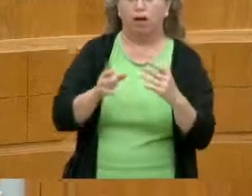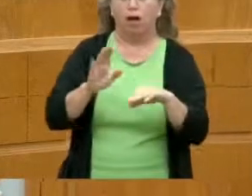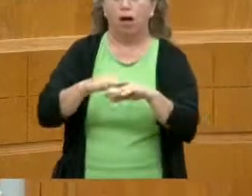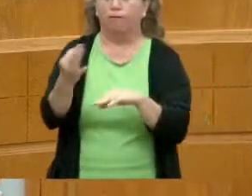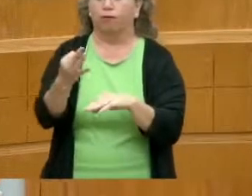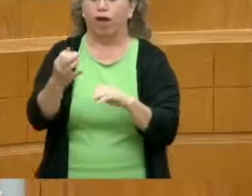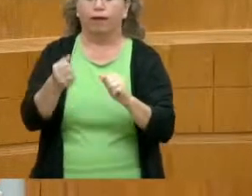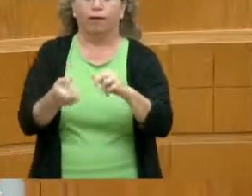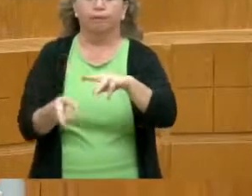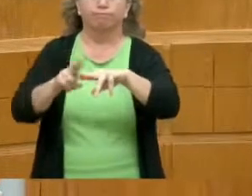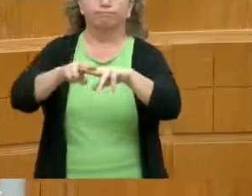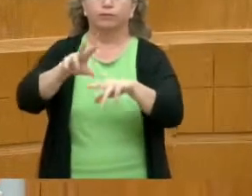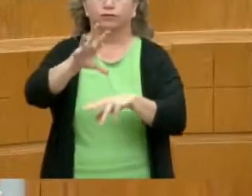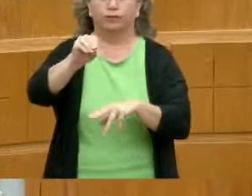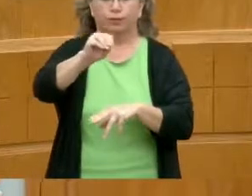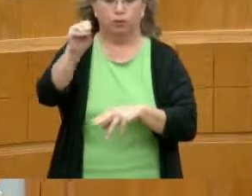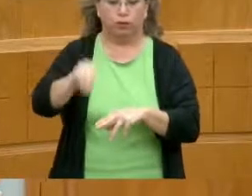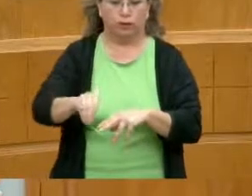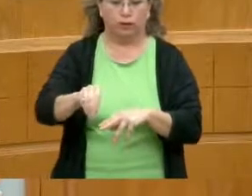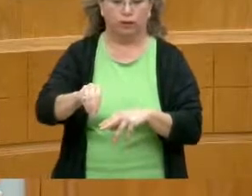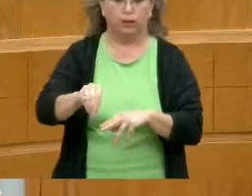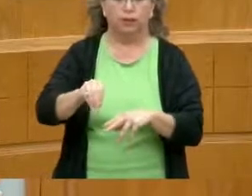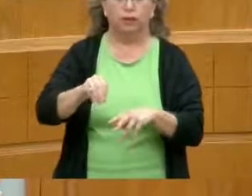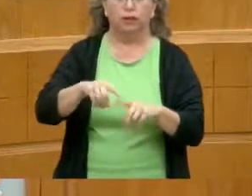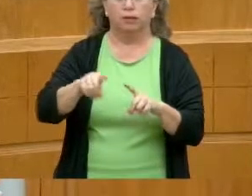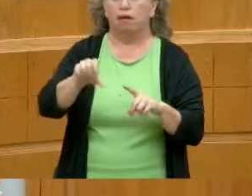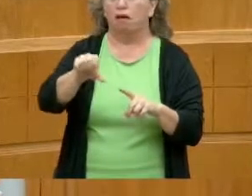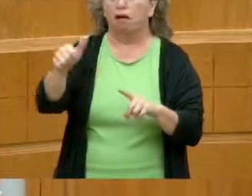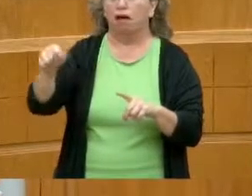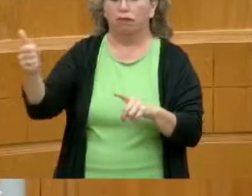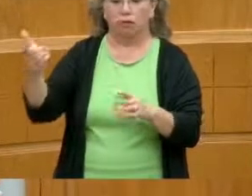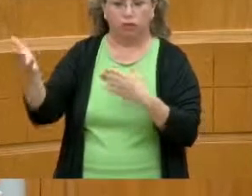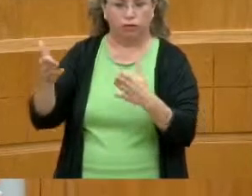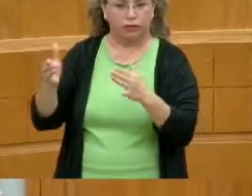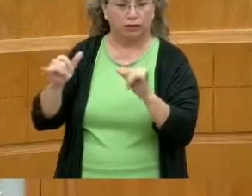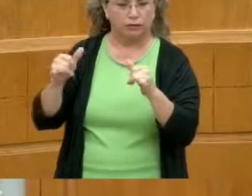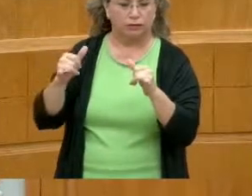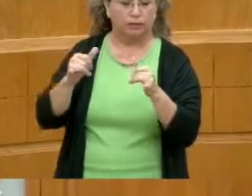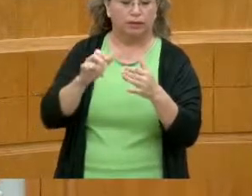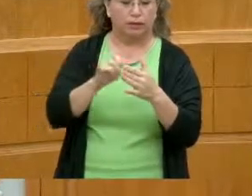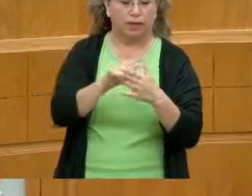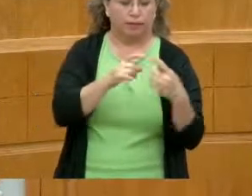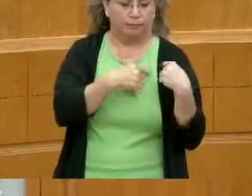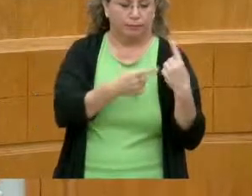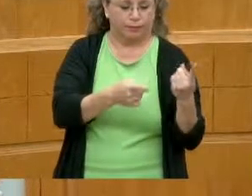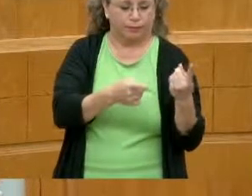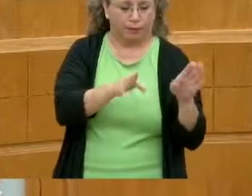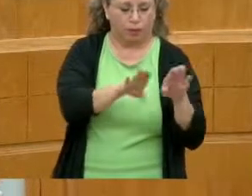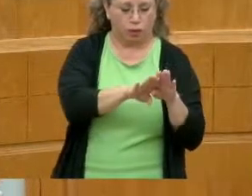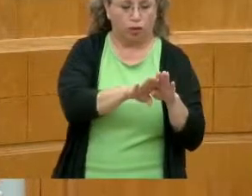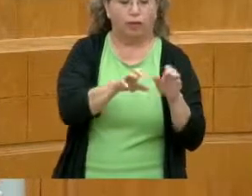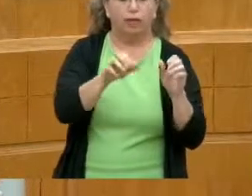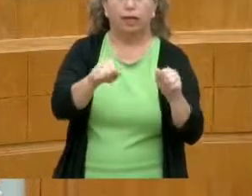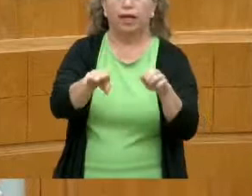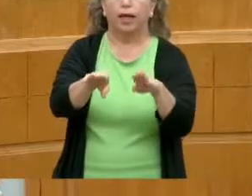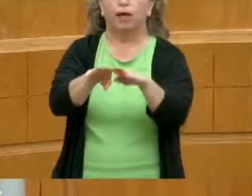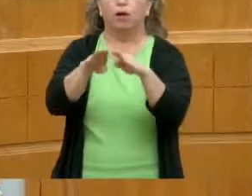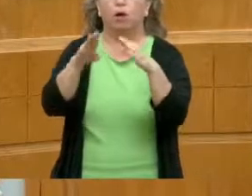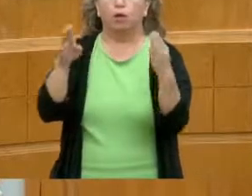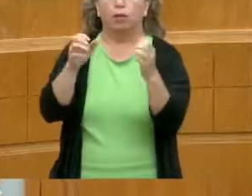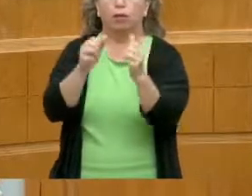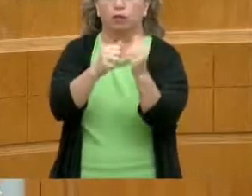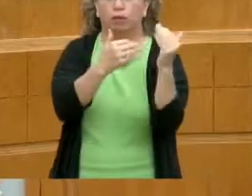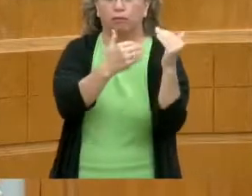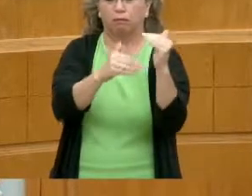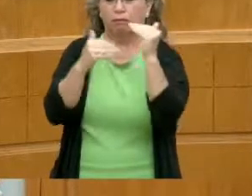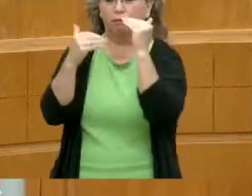And additional services and activities remain closed under Phase 1, may open with restricted occupancy levels and minimum